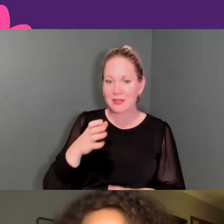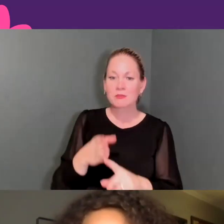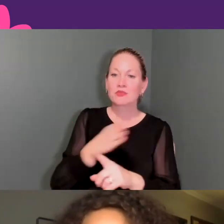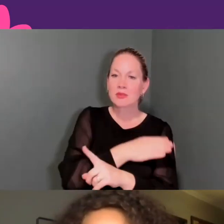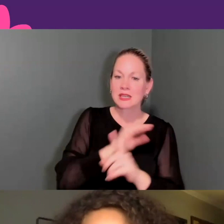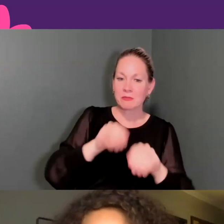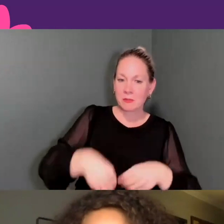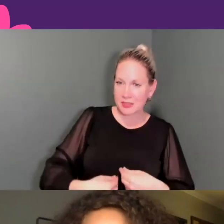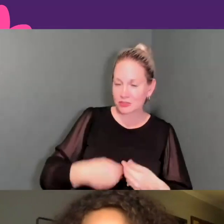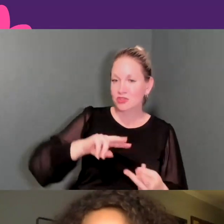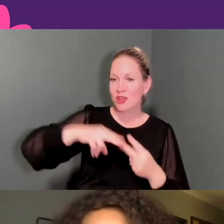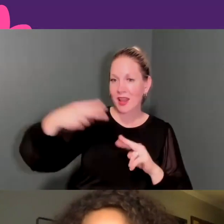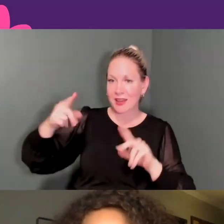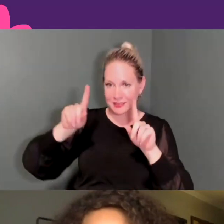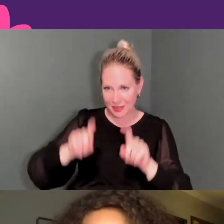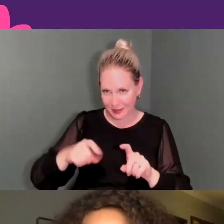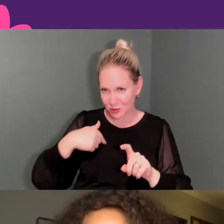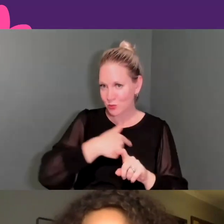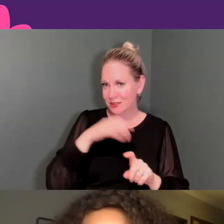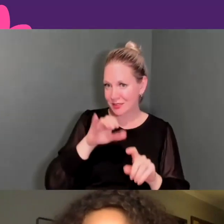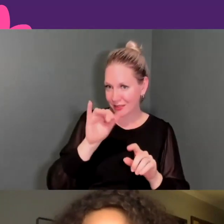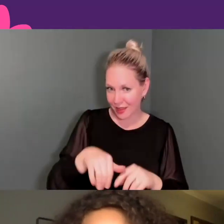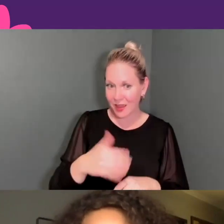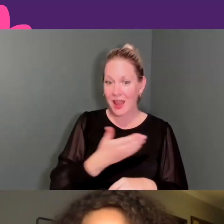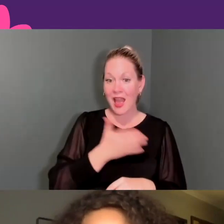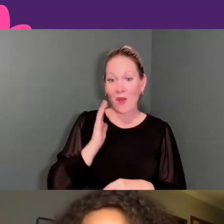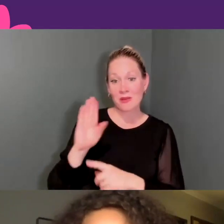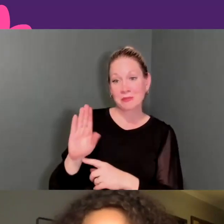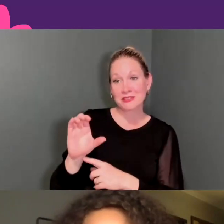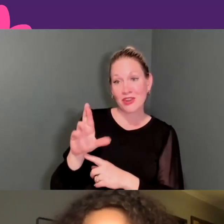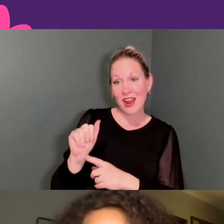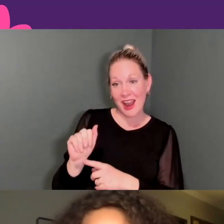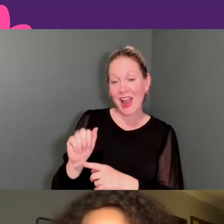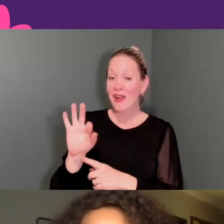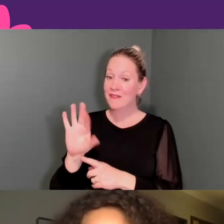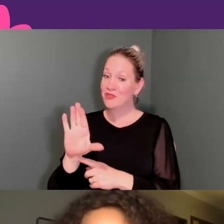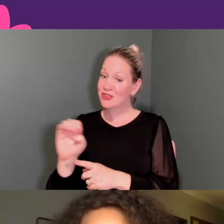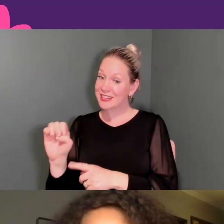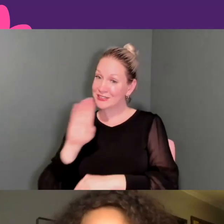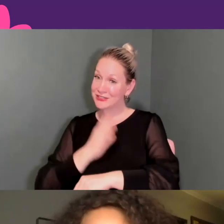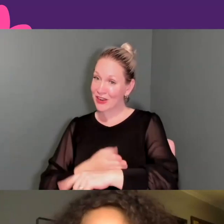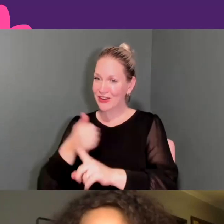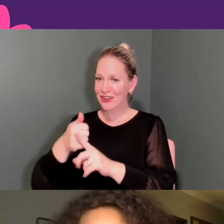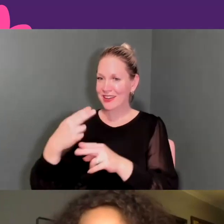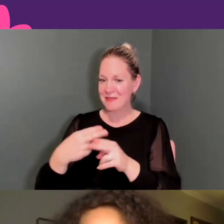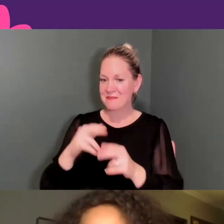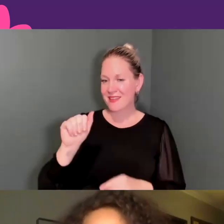and our BRCA-free daughter, Anne, was born 18 months ago.